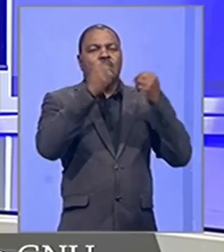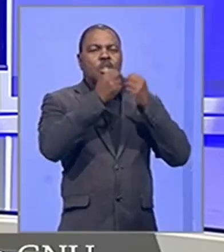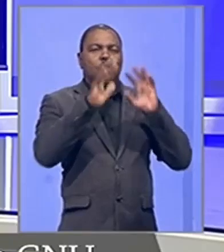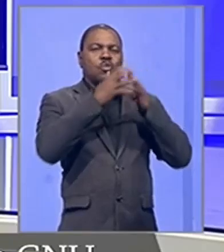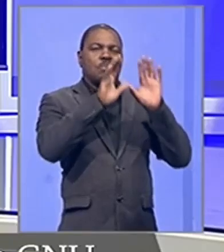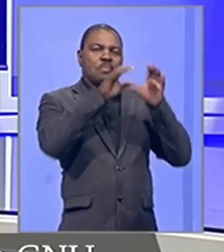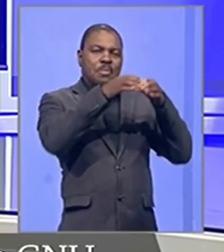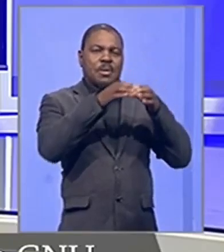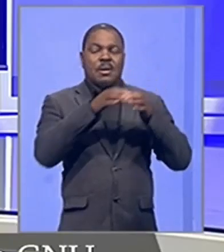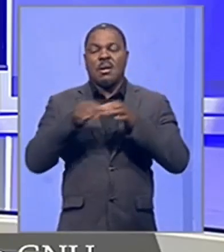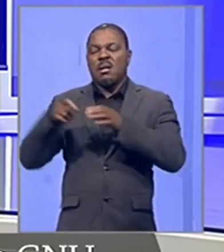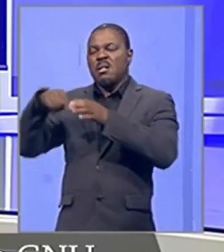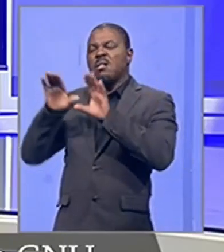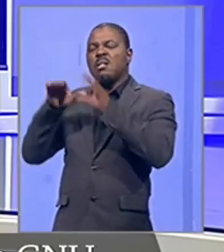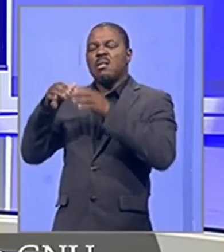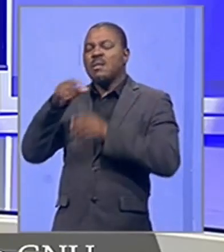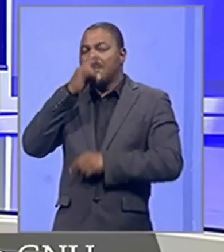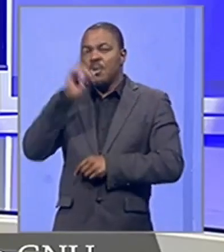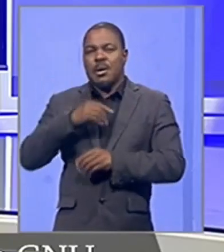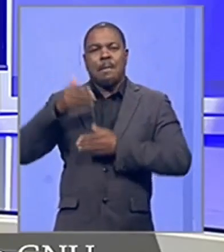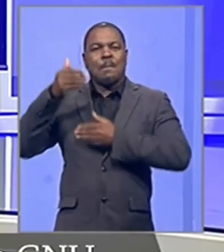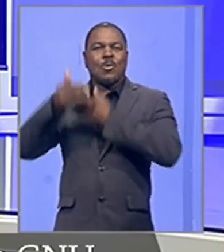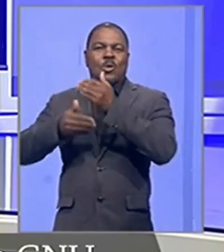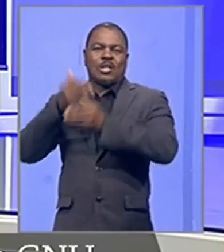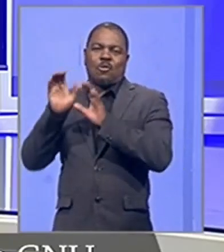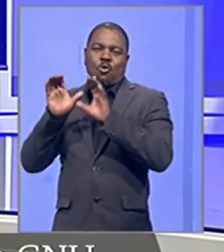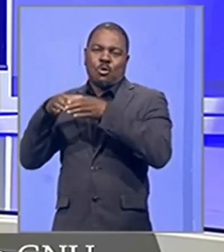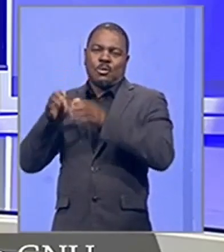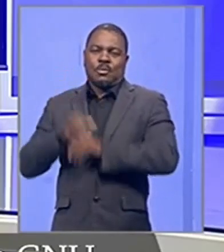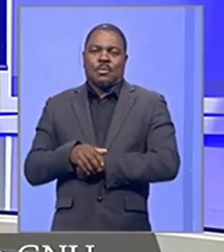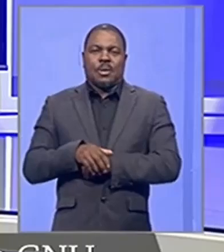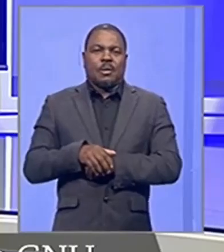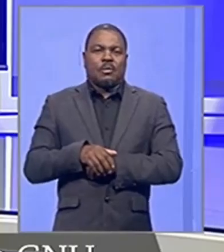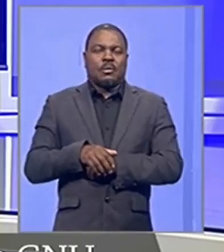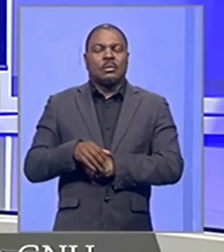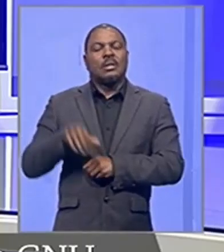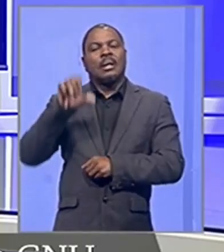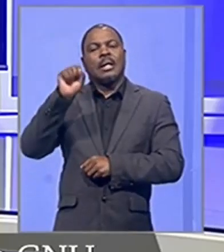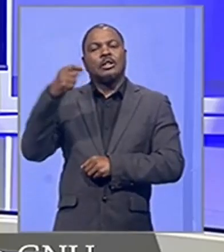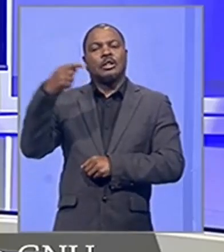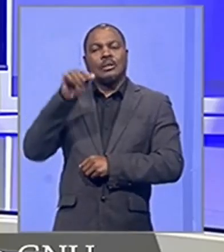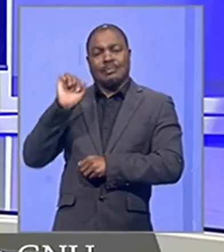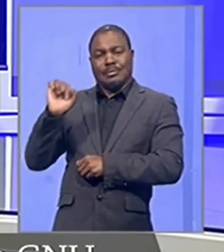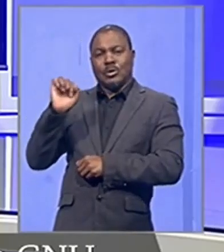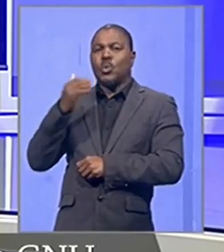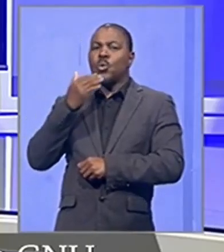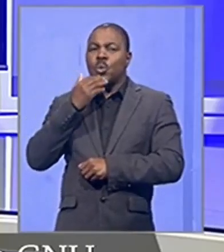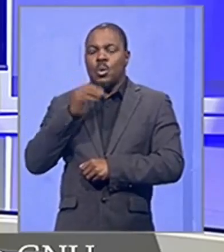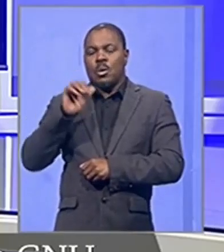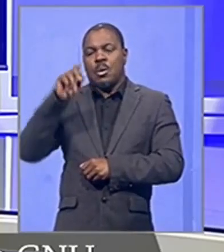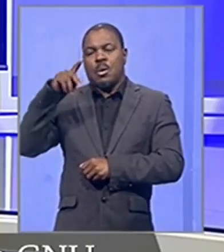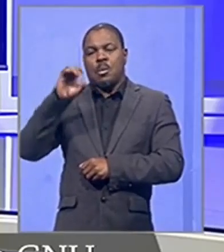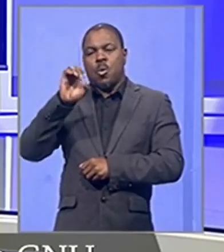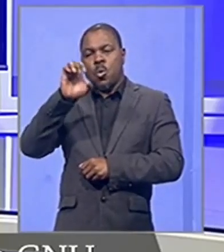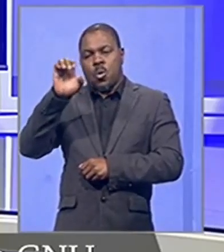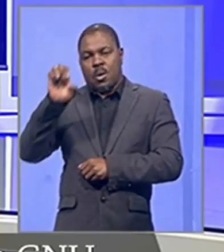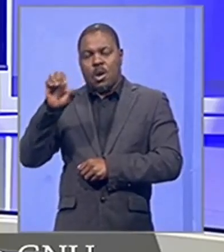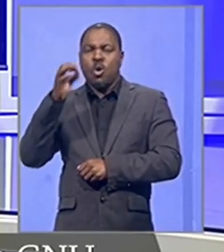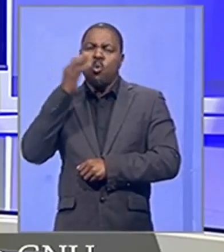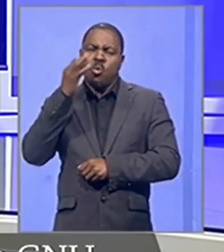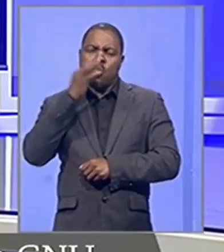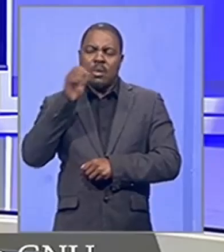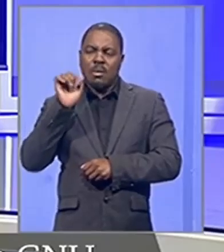setšhaba gomme ba ipitša Progressive Caucus. Mongwaledi kakaretšo wa mokgatlo a Papowe o re